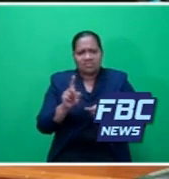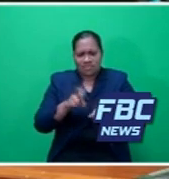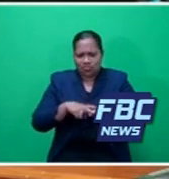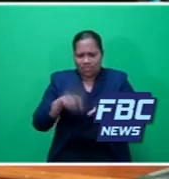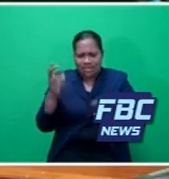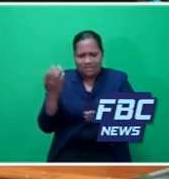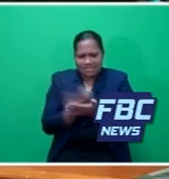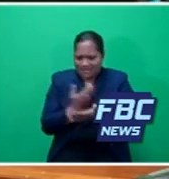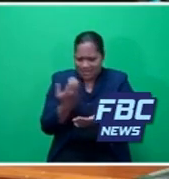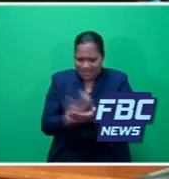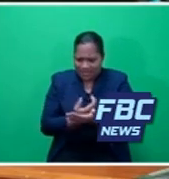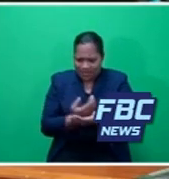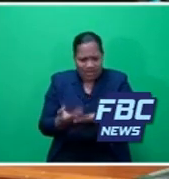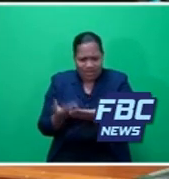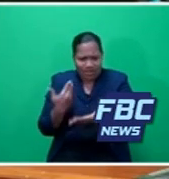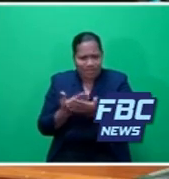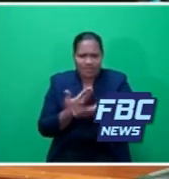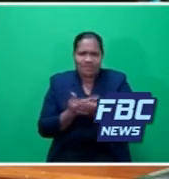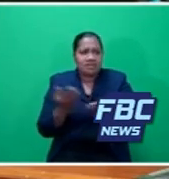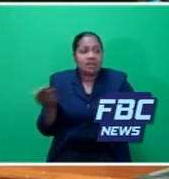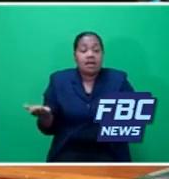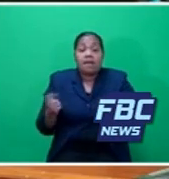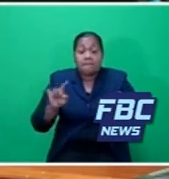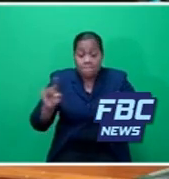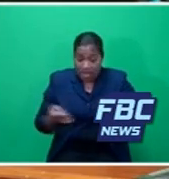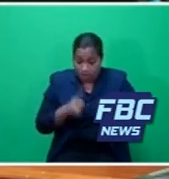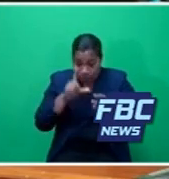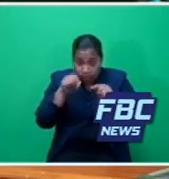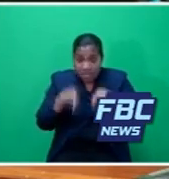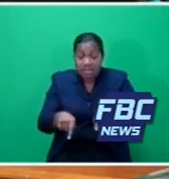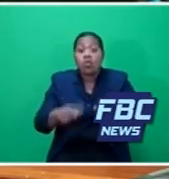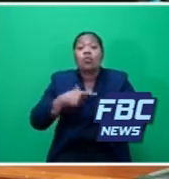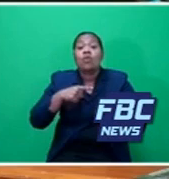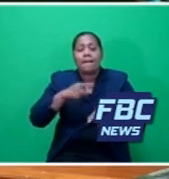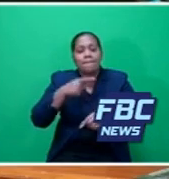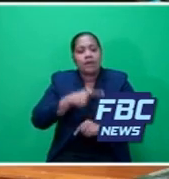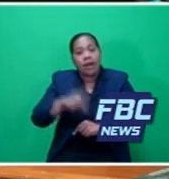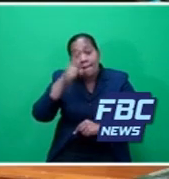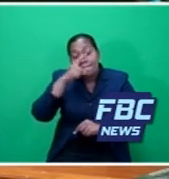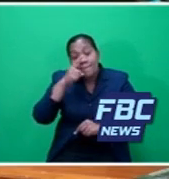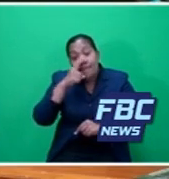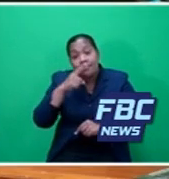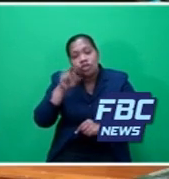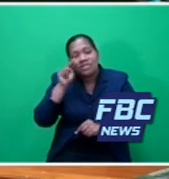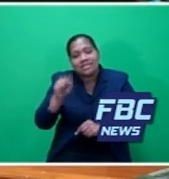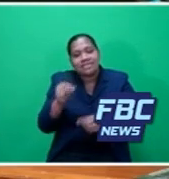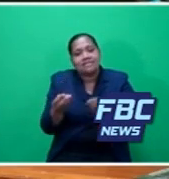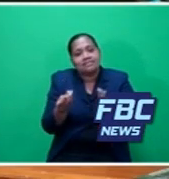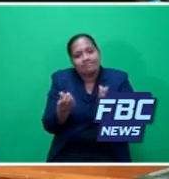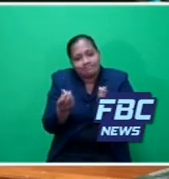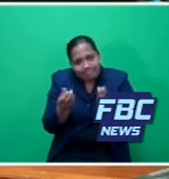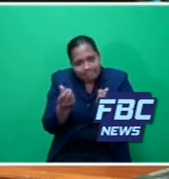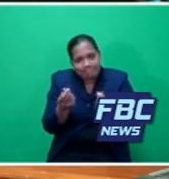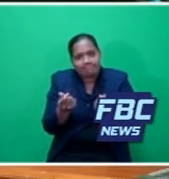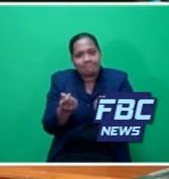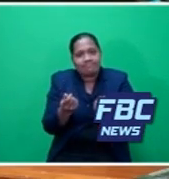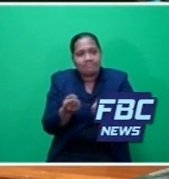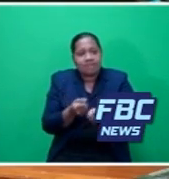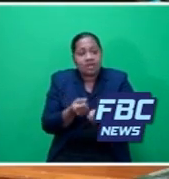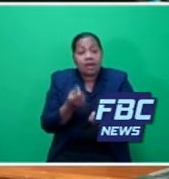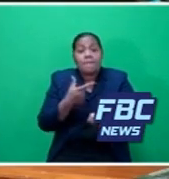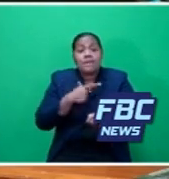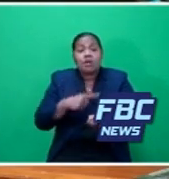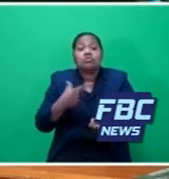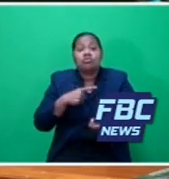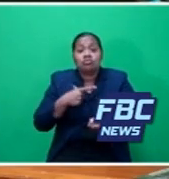we are resigned to this happening, Mr. Speaker, because people need cash in their hands as the incomes dry up and